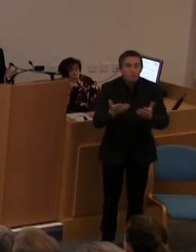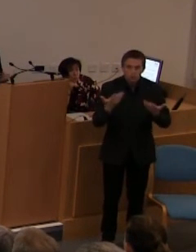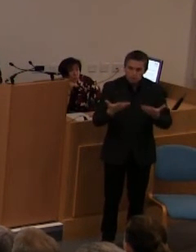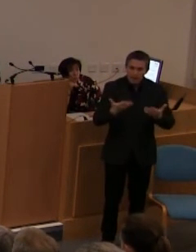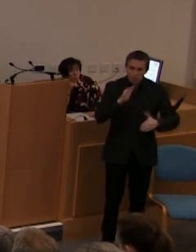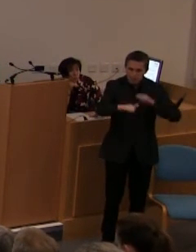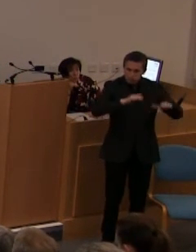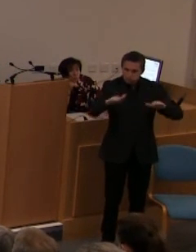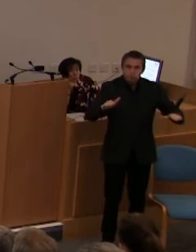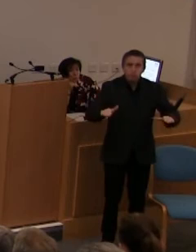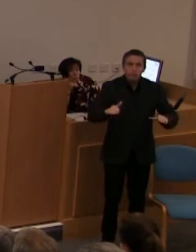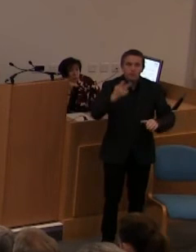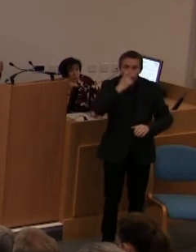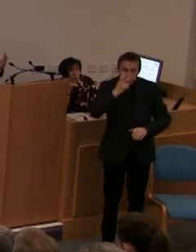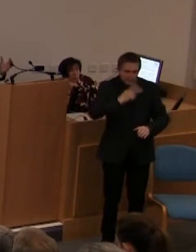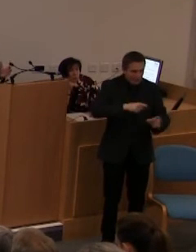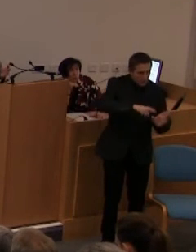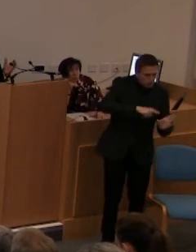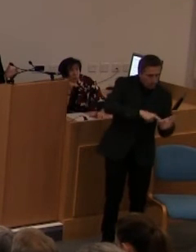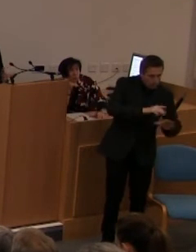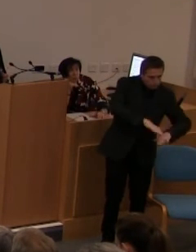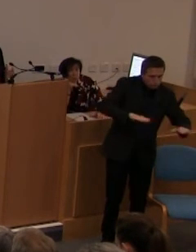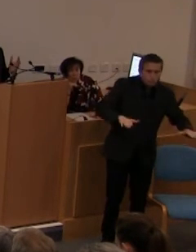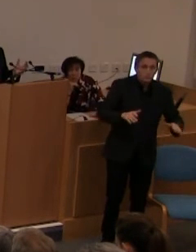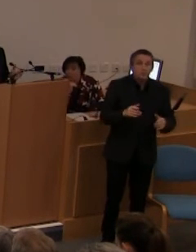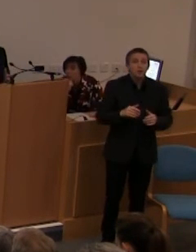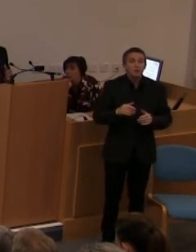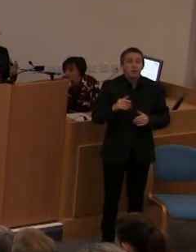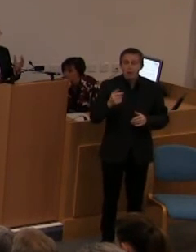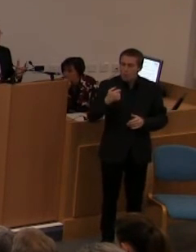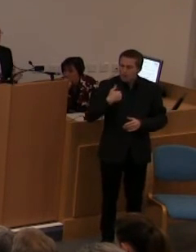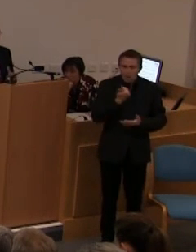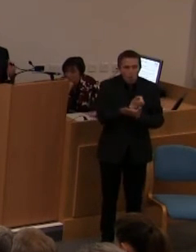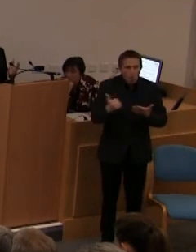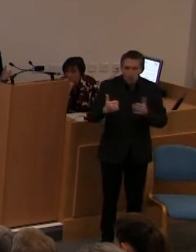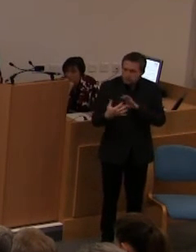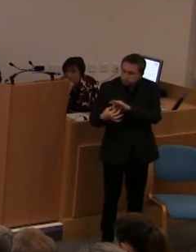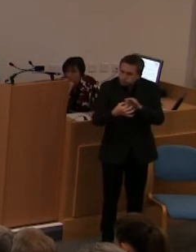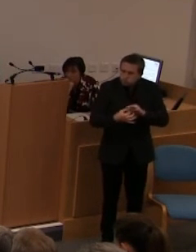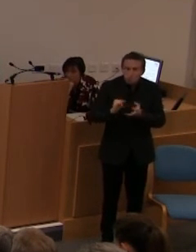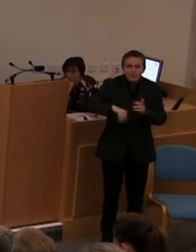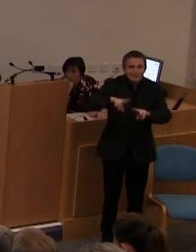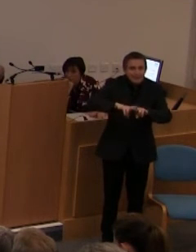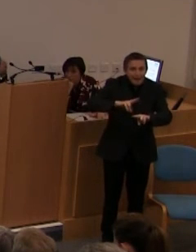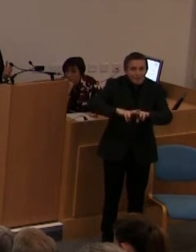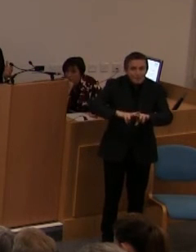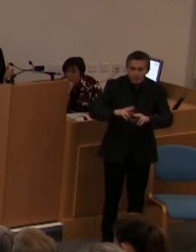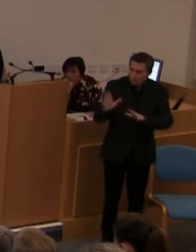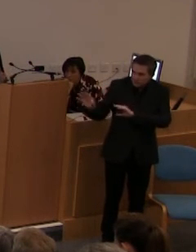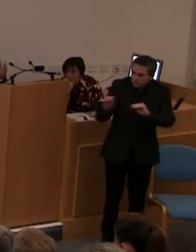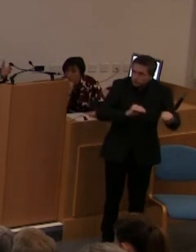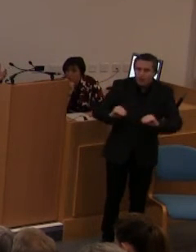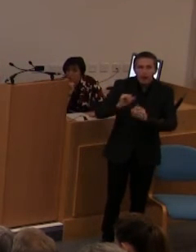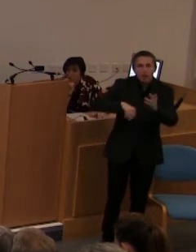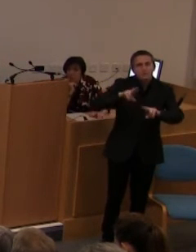in early years. We engage with our staff, we listen to them, we work with them, we train them. We need a highly